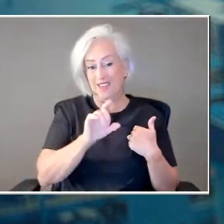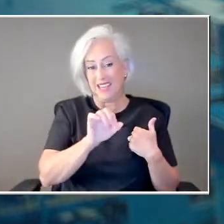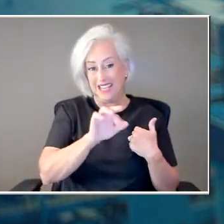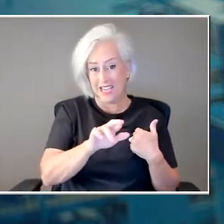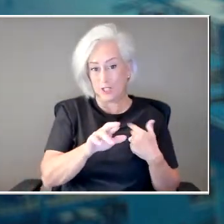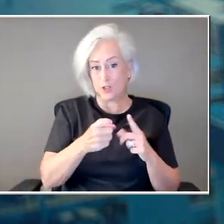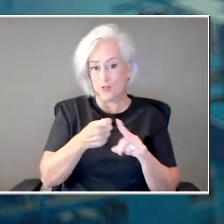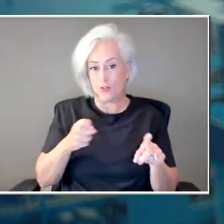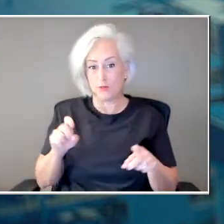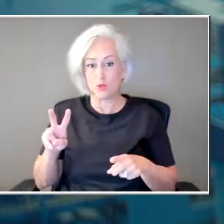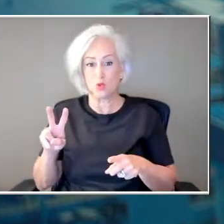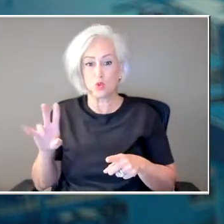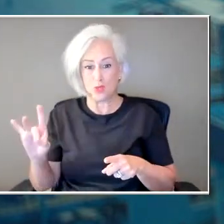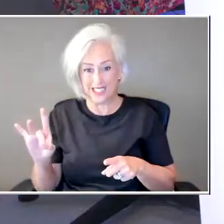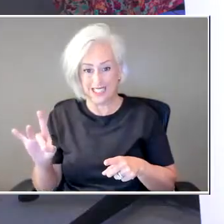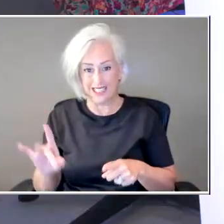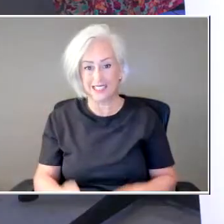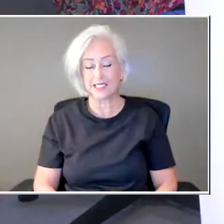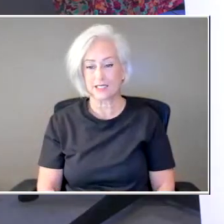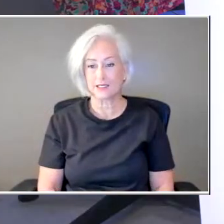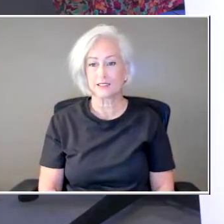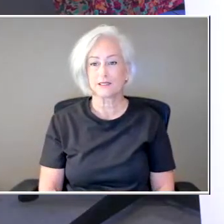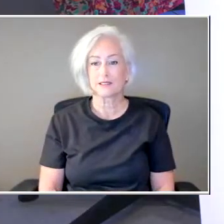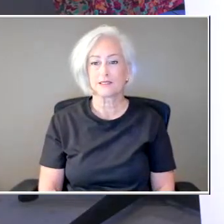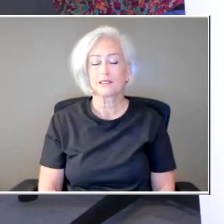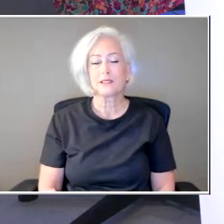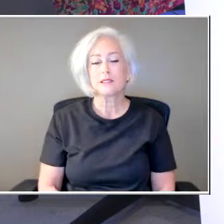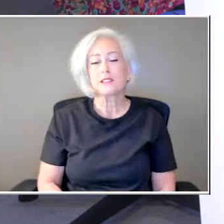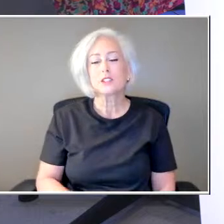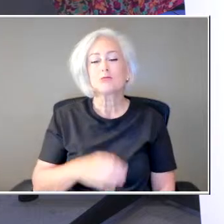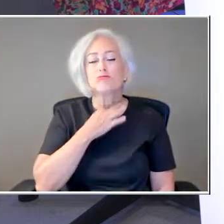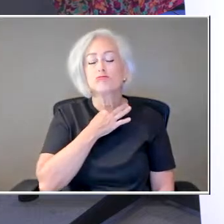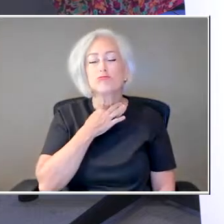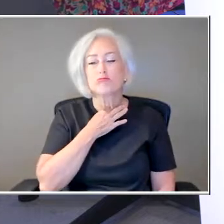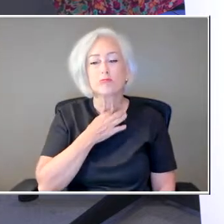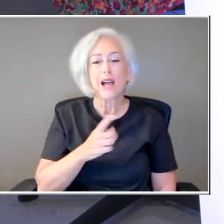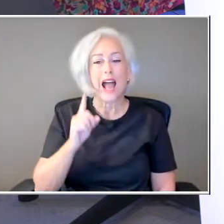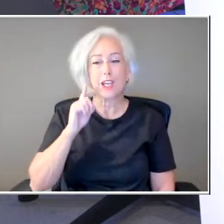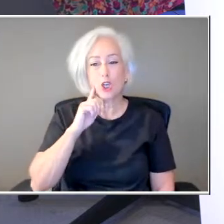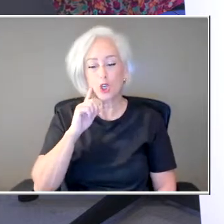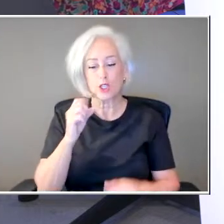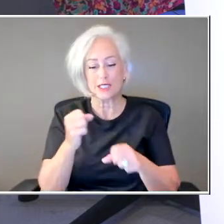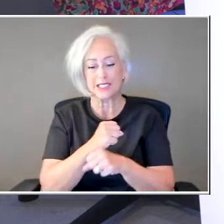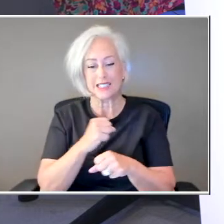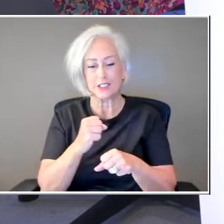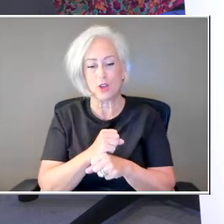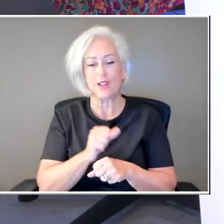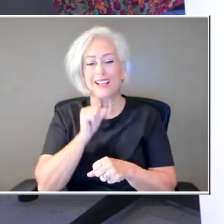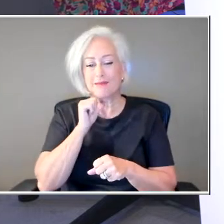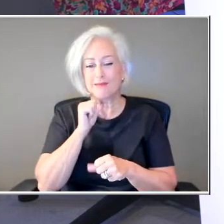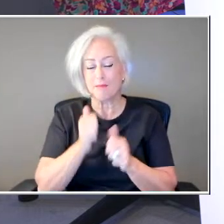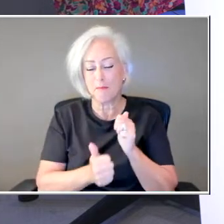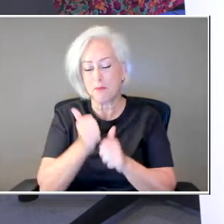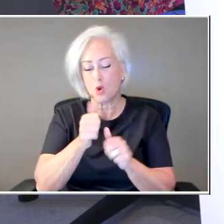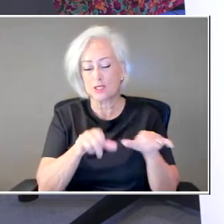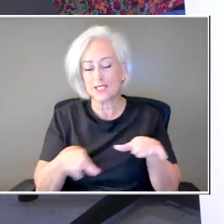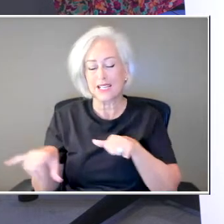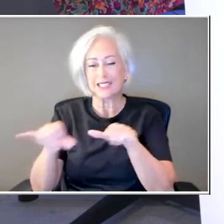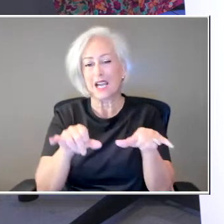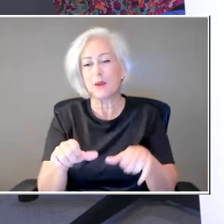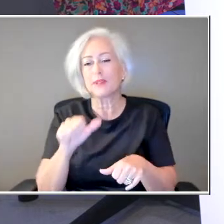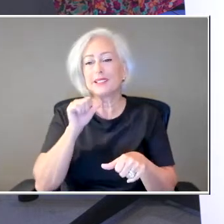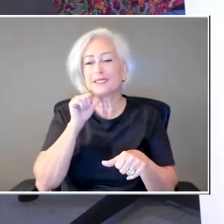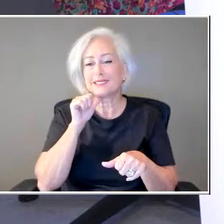removed. Stuart has a question. I hear the stat, most common non-skin cancer for breast and prostate cancer. What's up